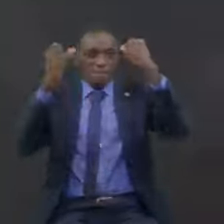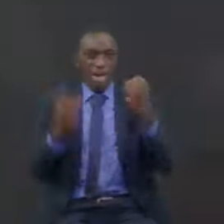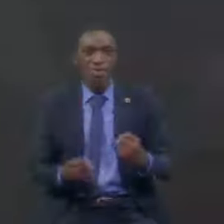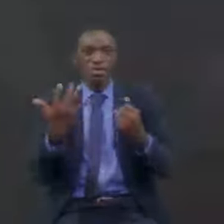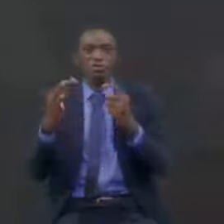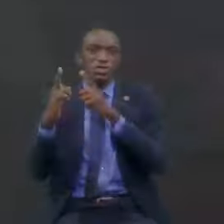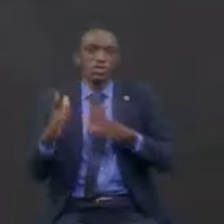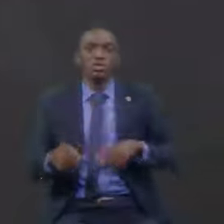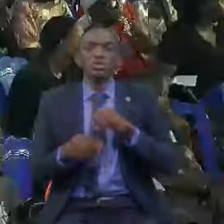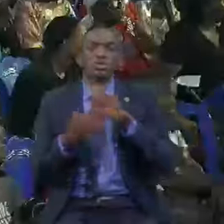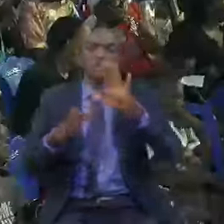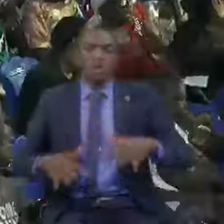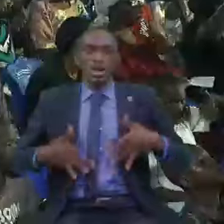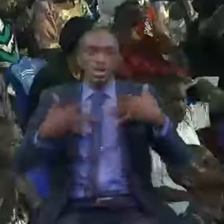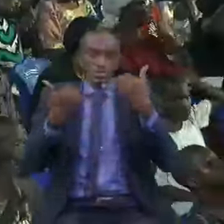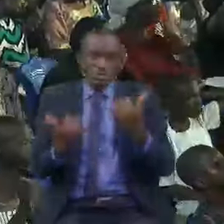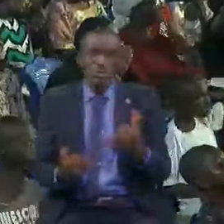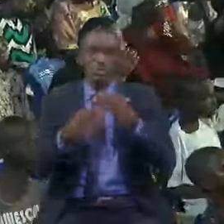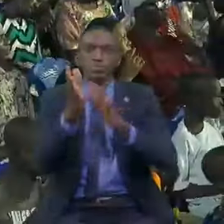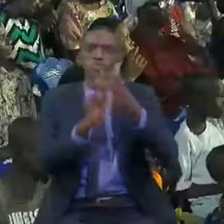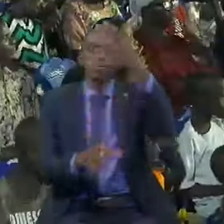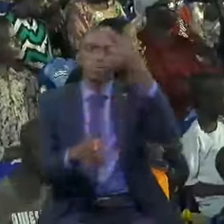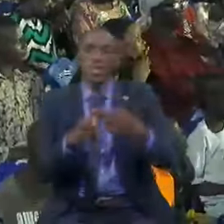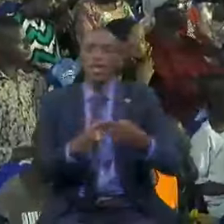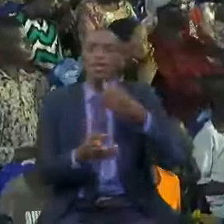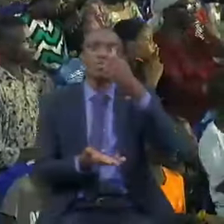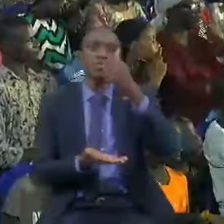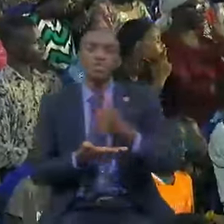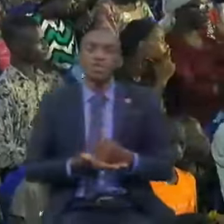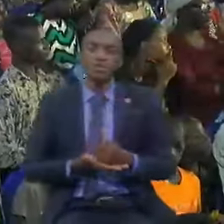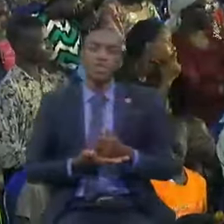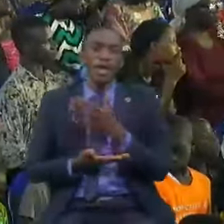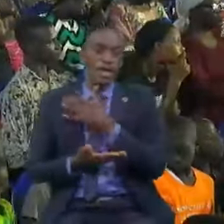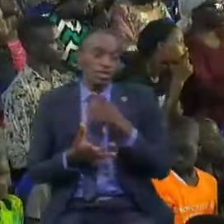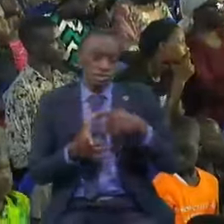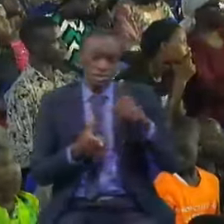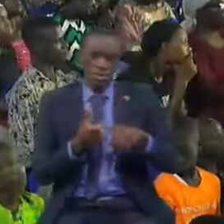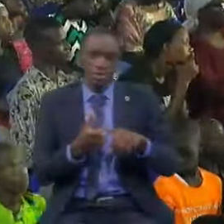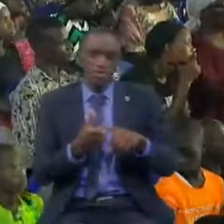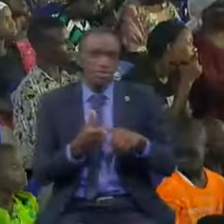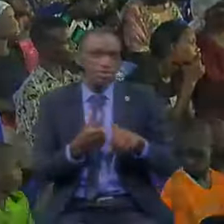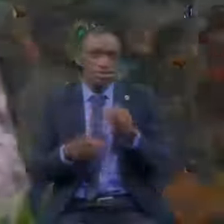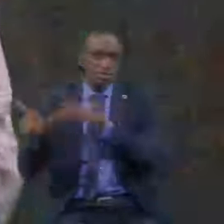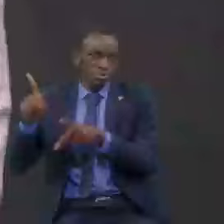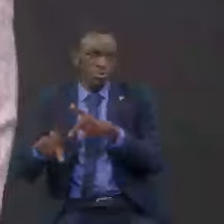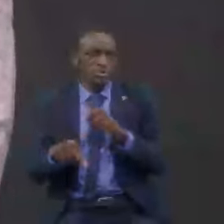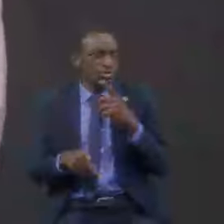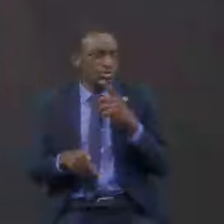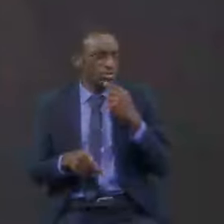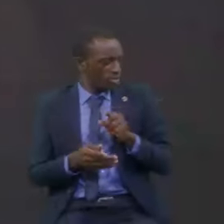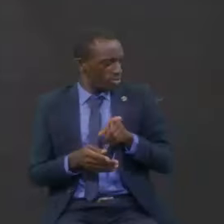in Jesus' name. And then they said, at that which had